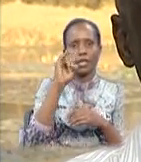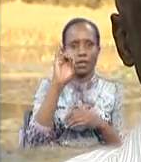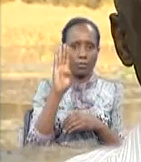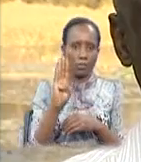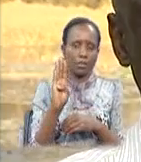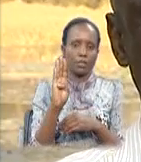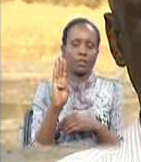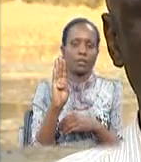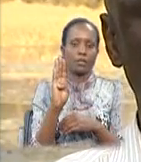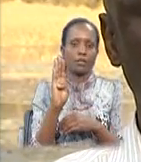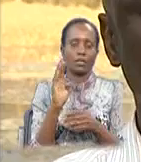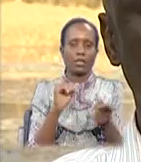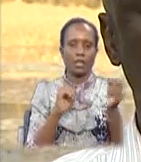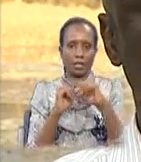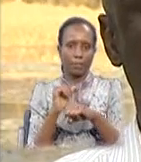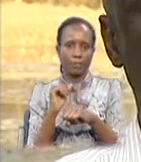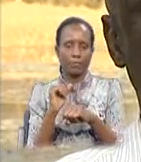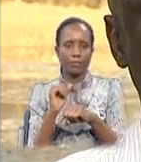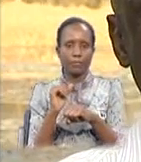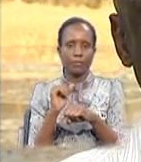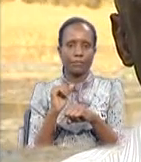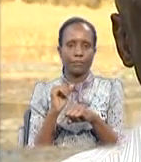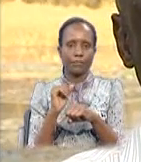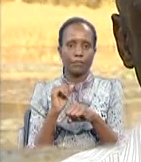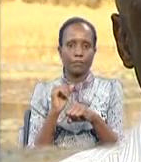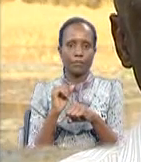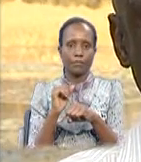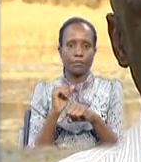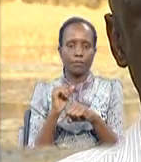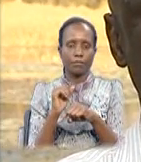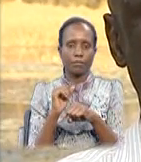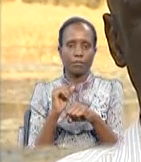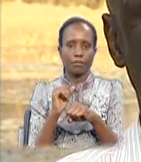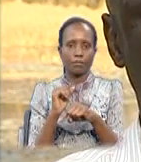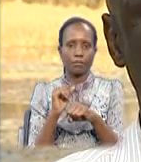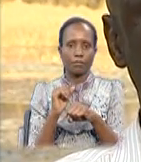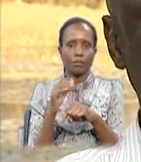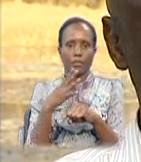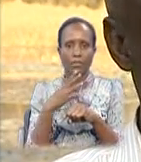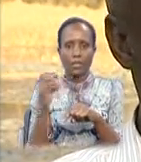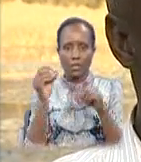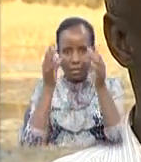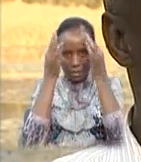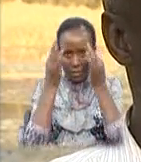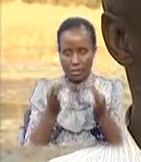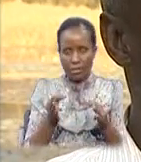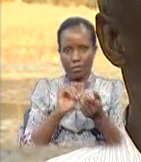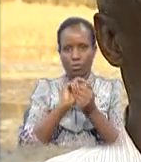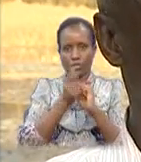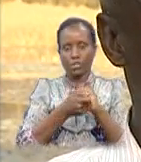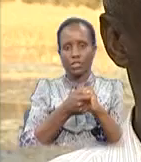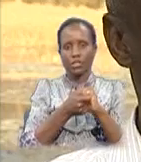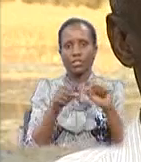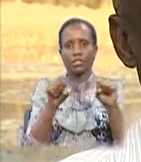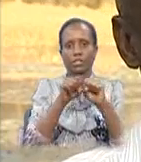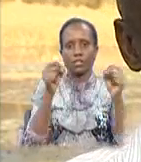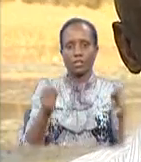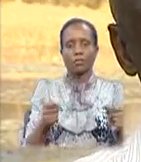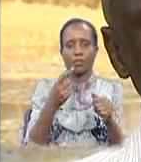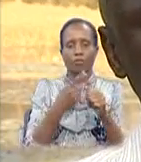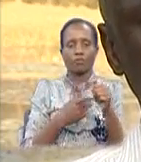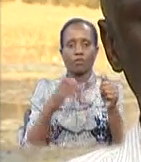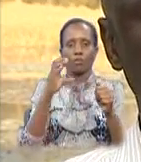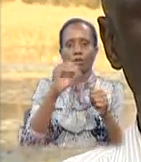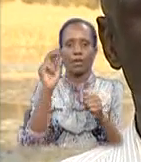Board came on board, and we decided to change the system from